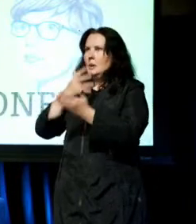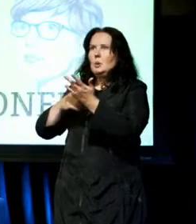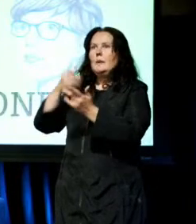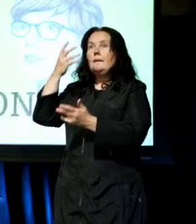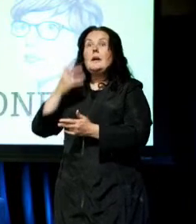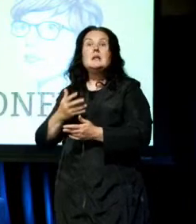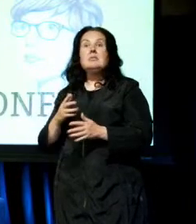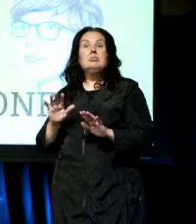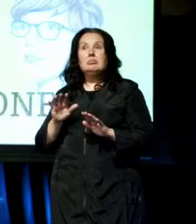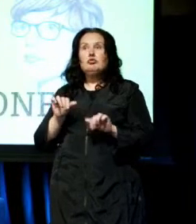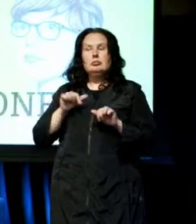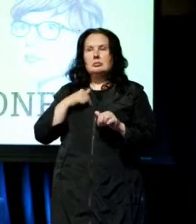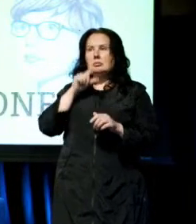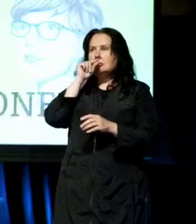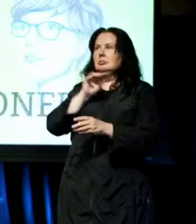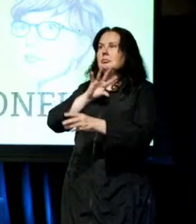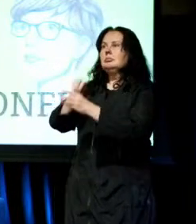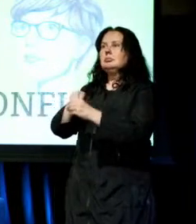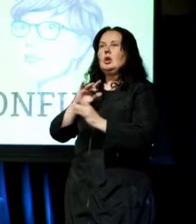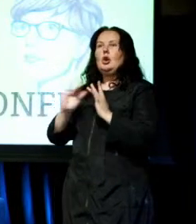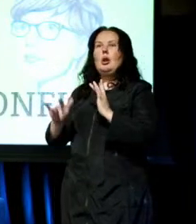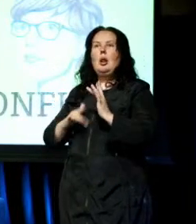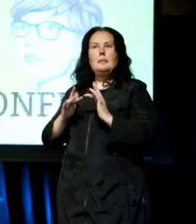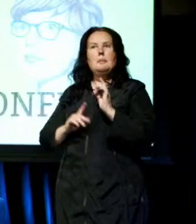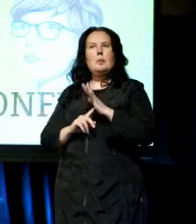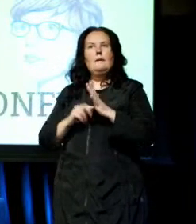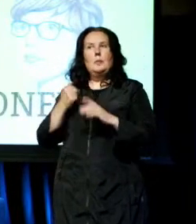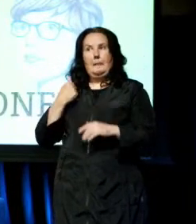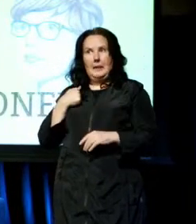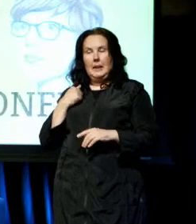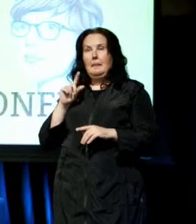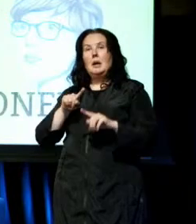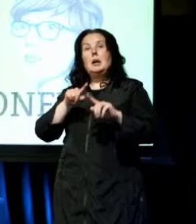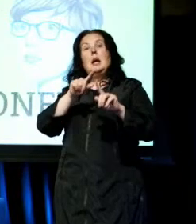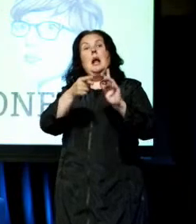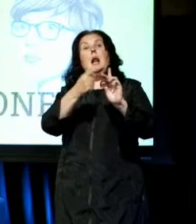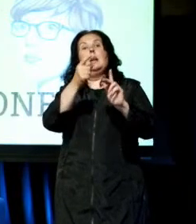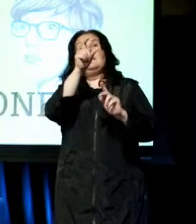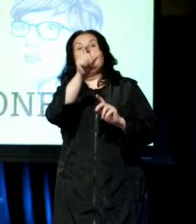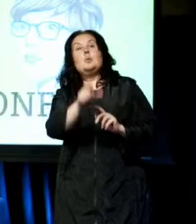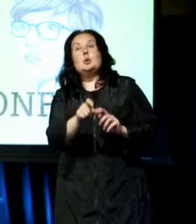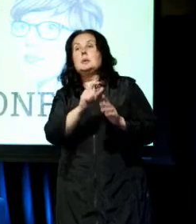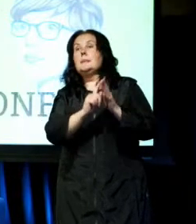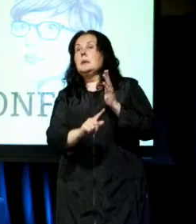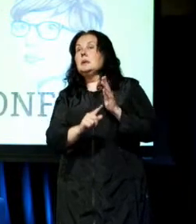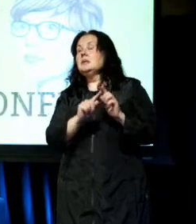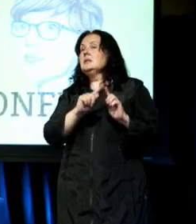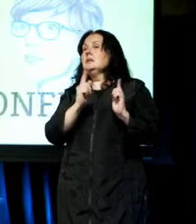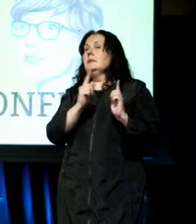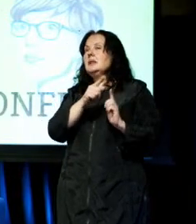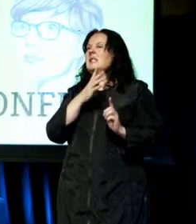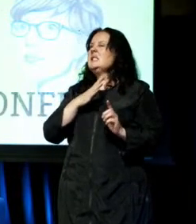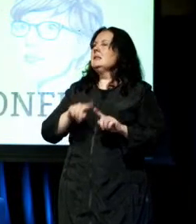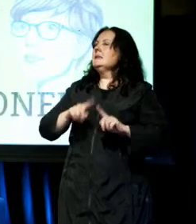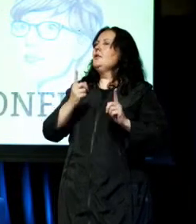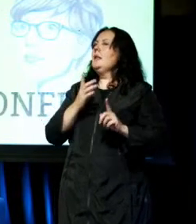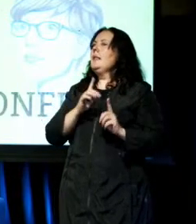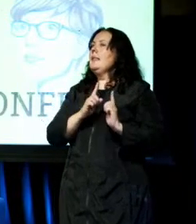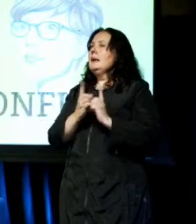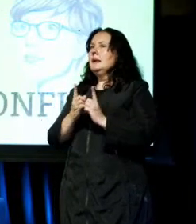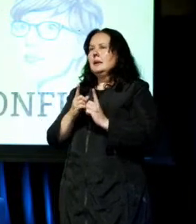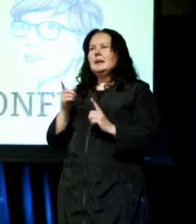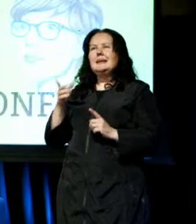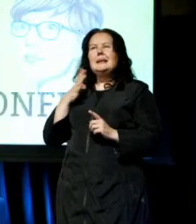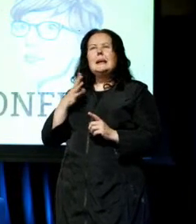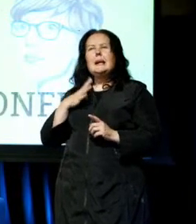important for me, but for another disabled person, it'll be something else. And so non-disabled people have to get used to the idea that we are a big diverse bunch, and